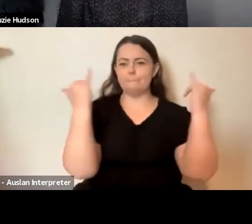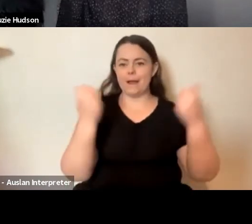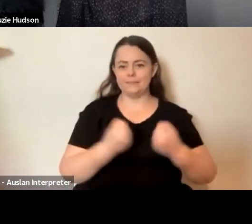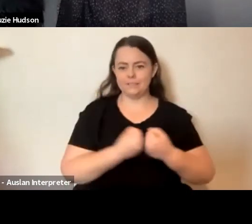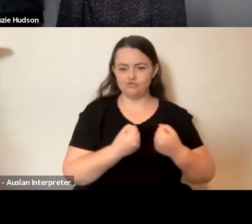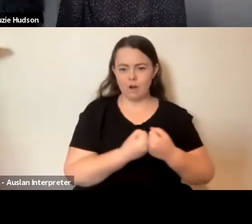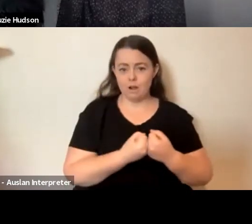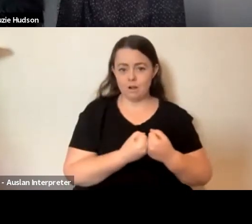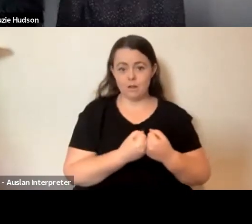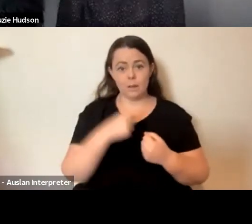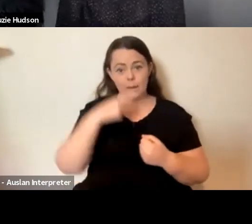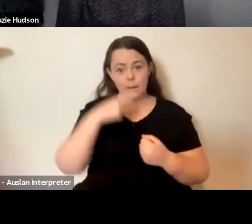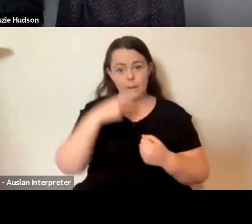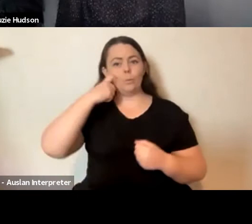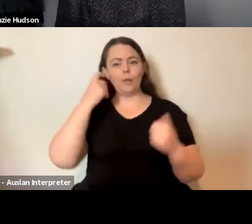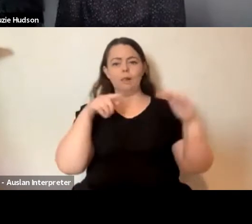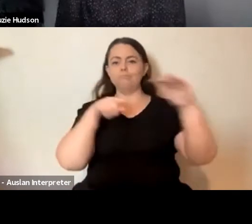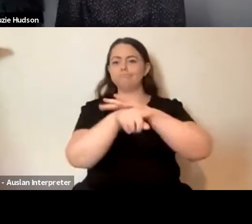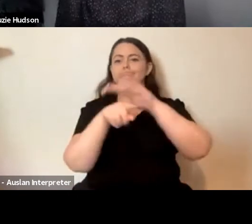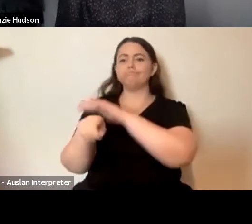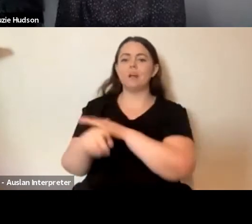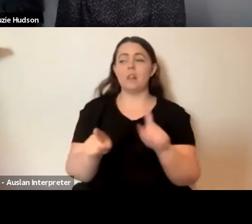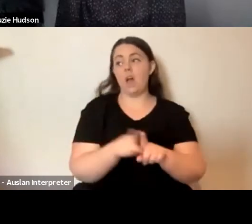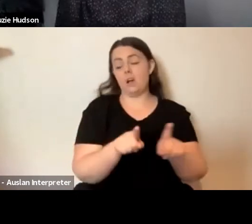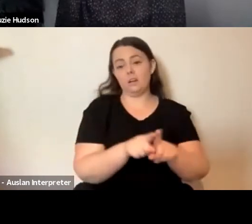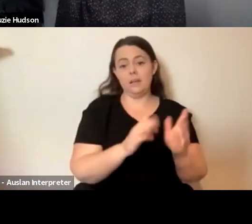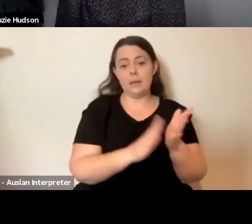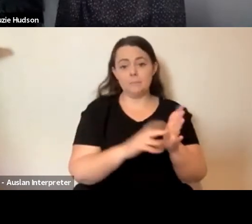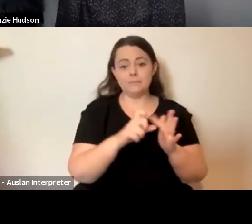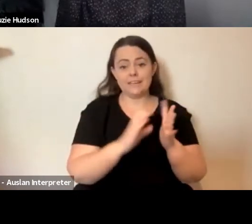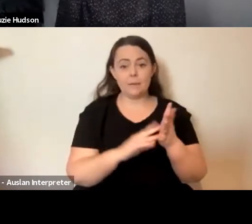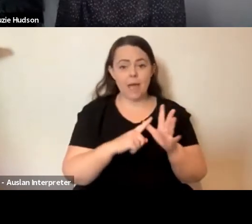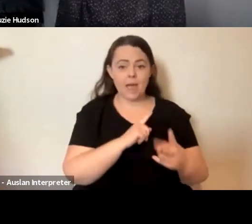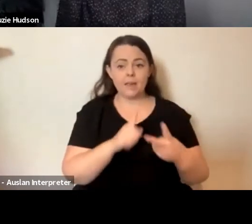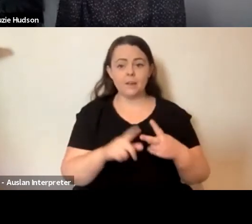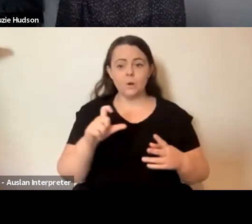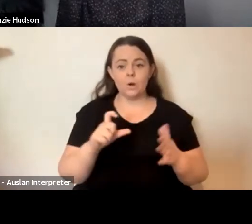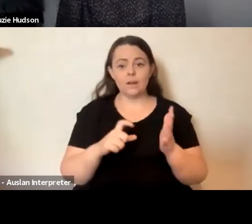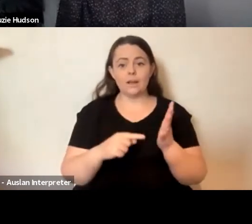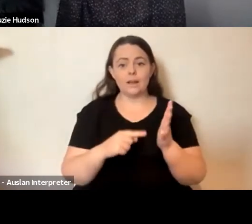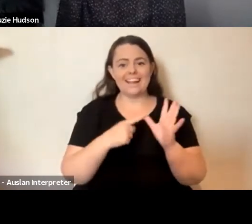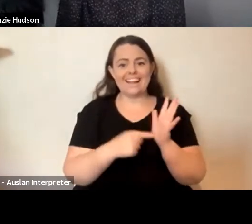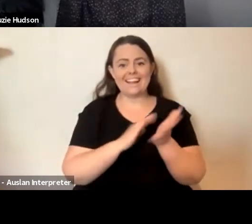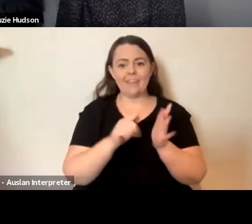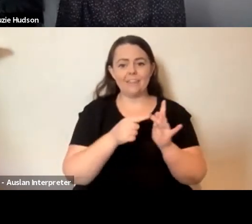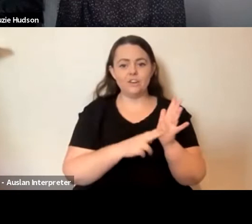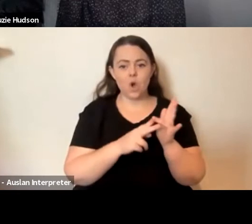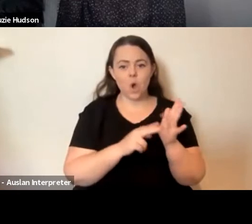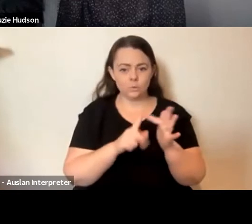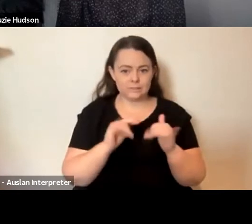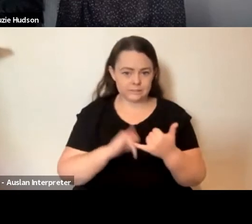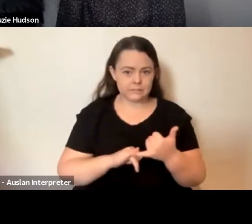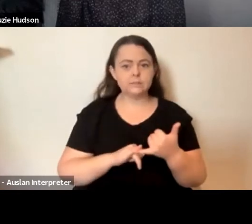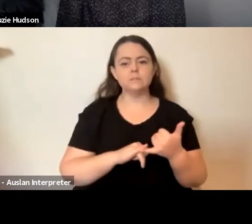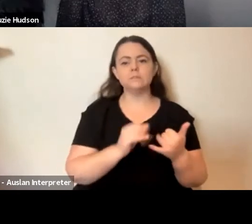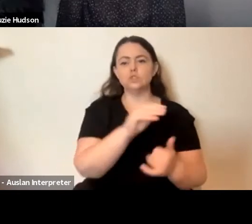substitution, whether it be PMMA or cathinones, then I guess that's my concern, that we have, some young people who are presenting with